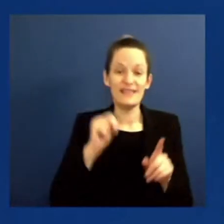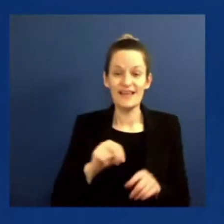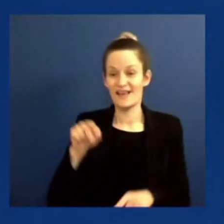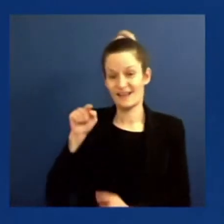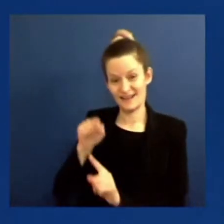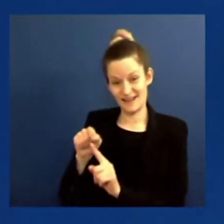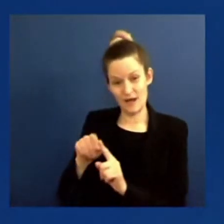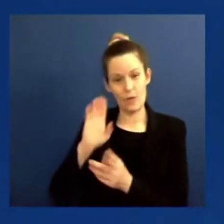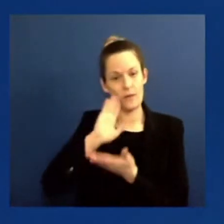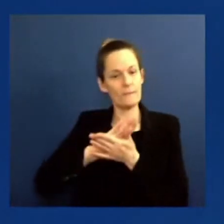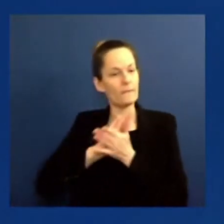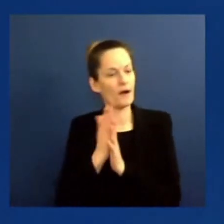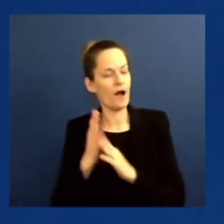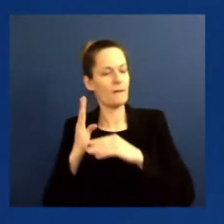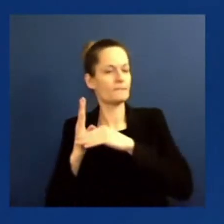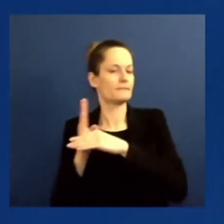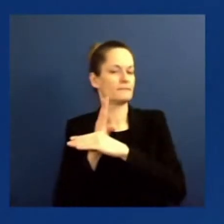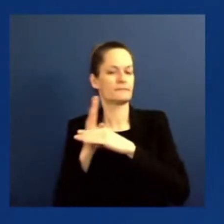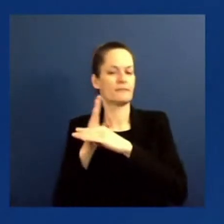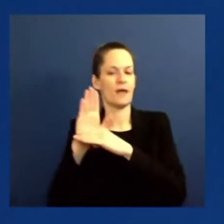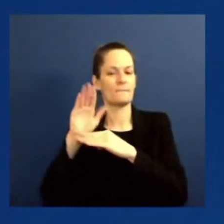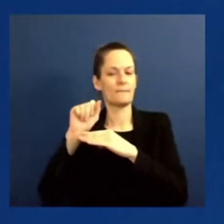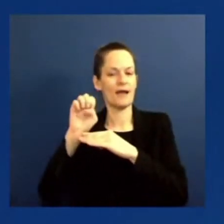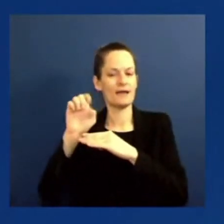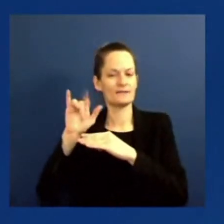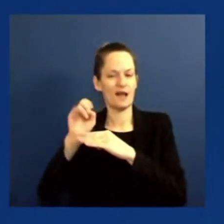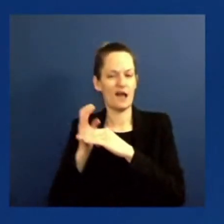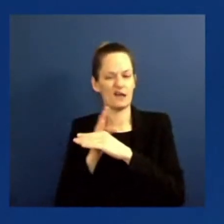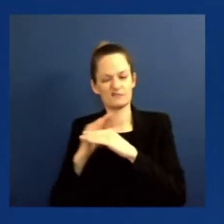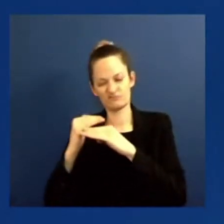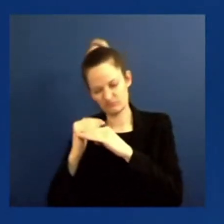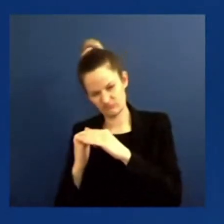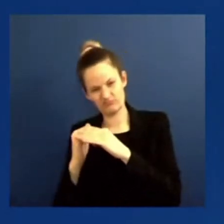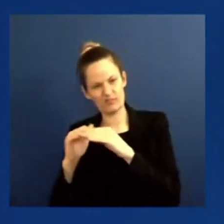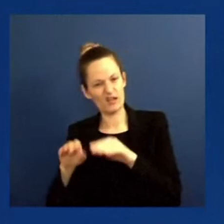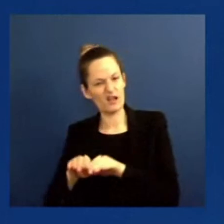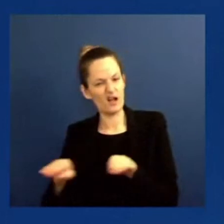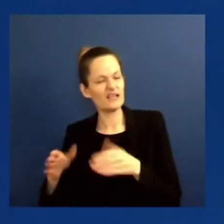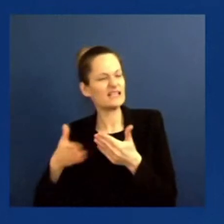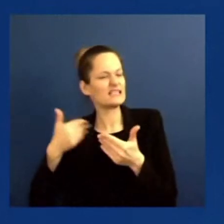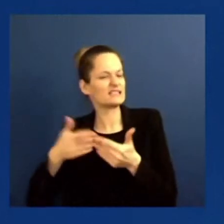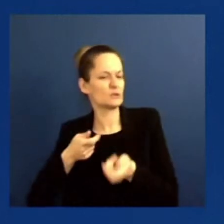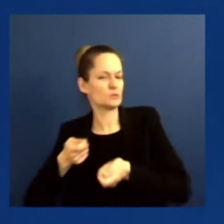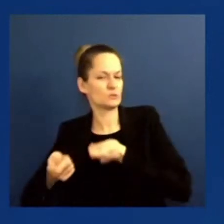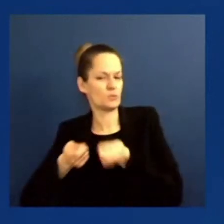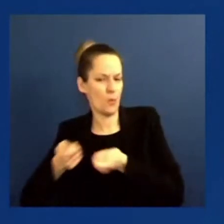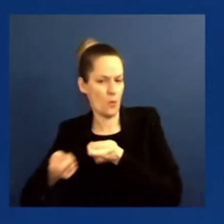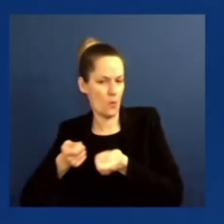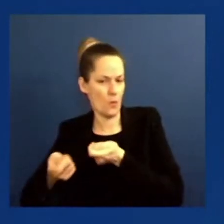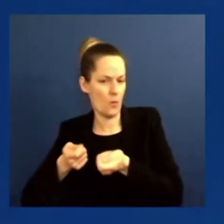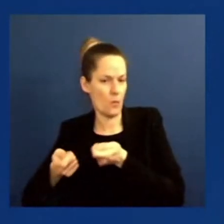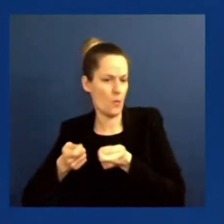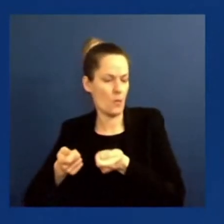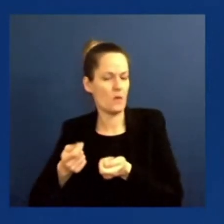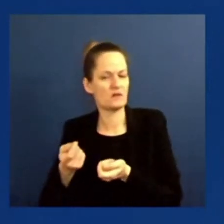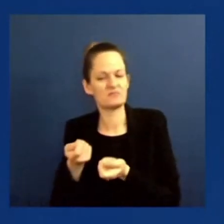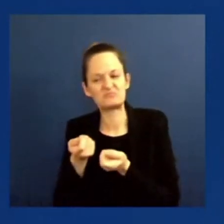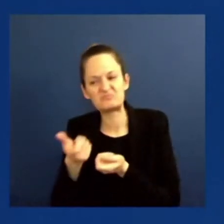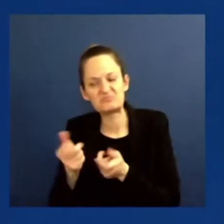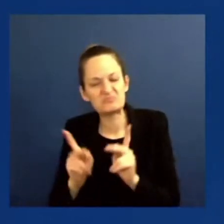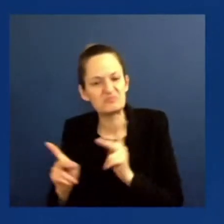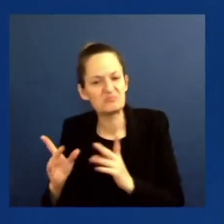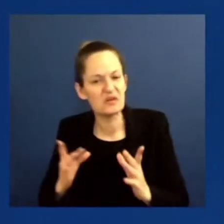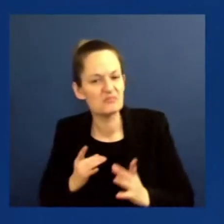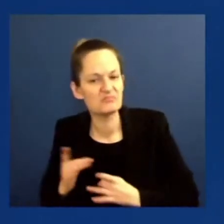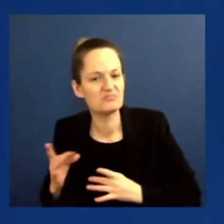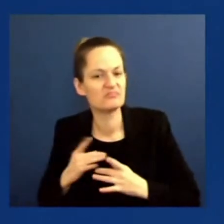not disruptive of what we do. And the combination of vaccinated and boosted people and the protection afforded